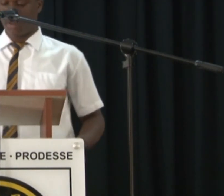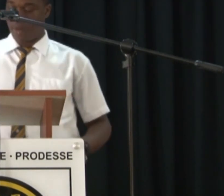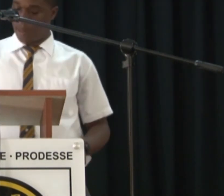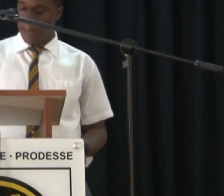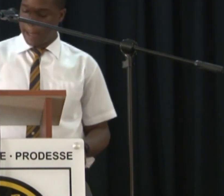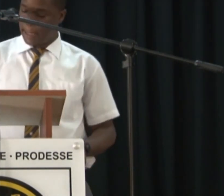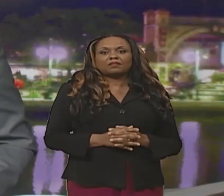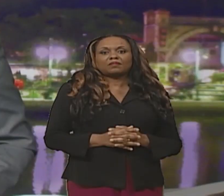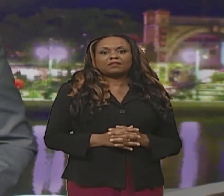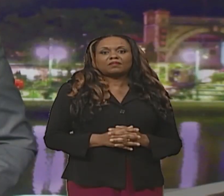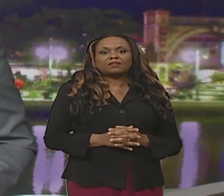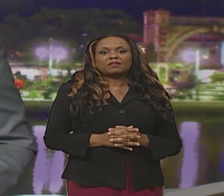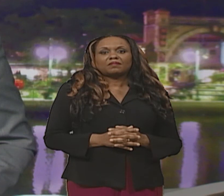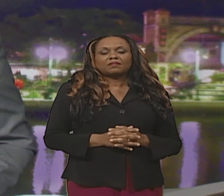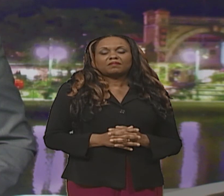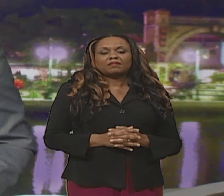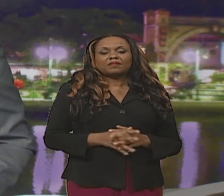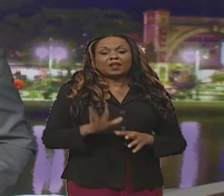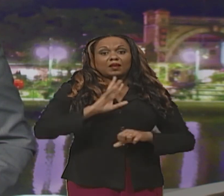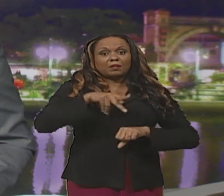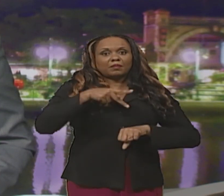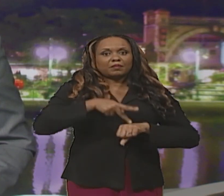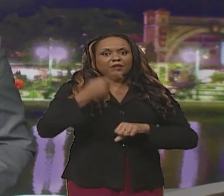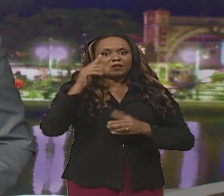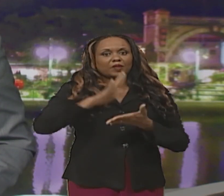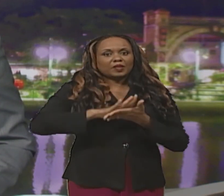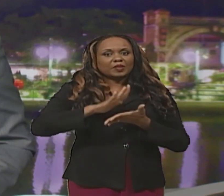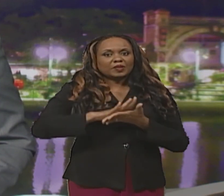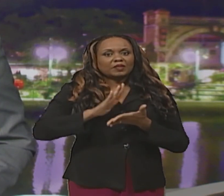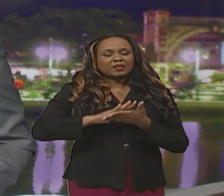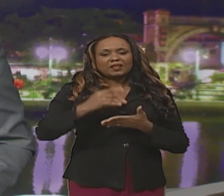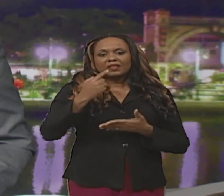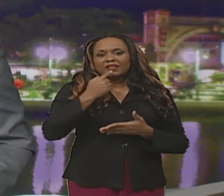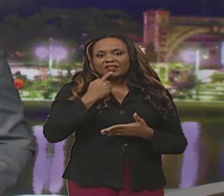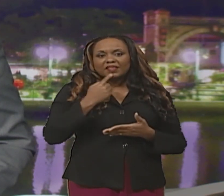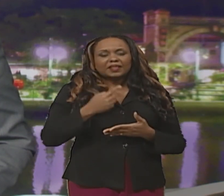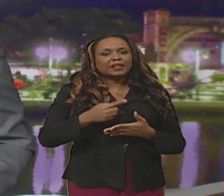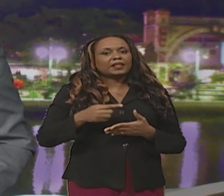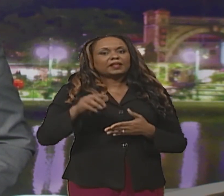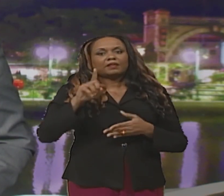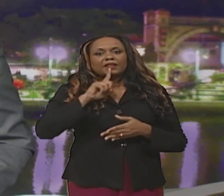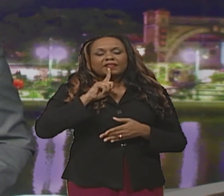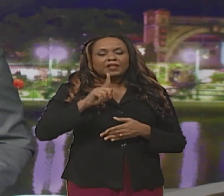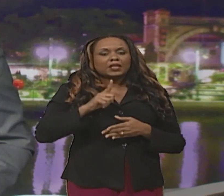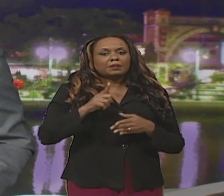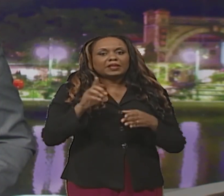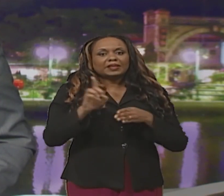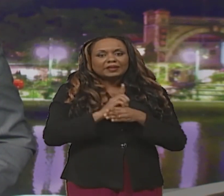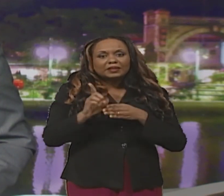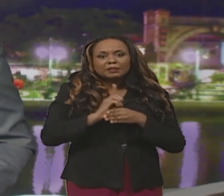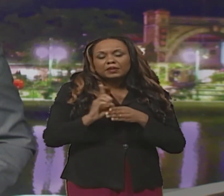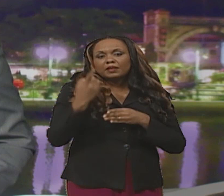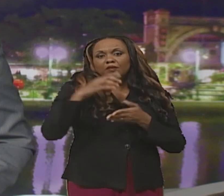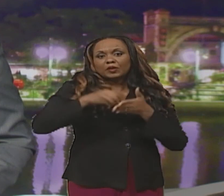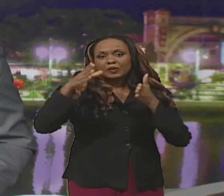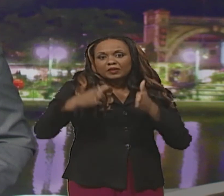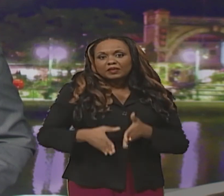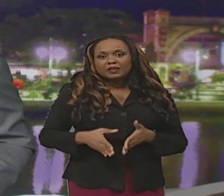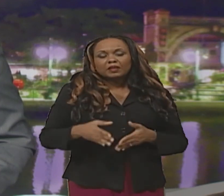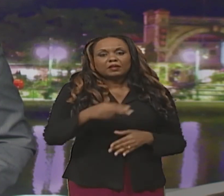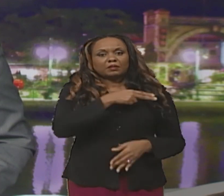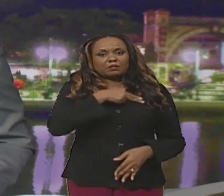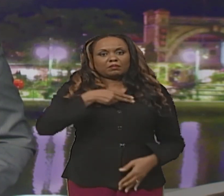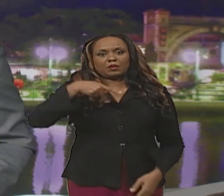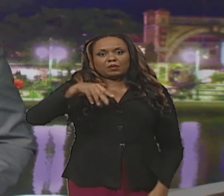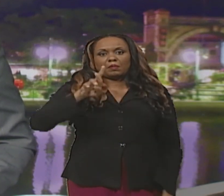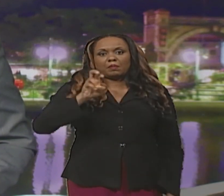professionals. Meanwhile, Principal Robert Cumberbatch stressed the need for discipline among students. He says the role of prefects